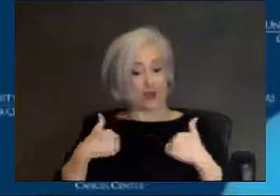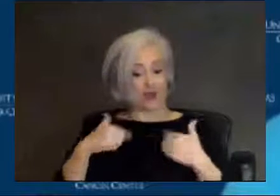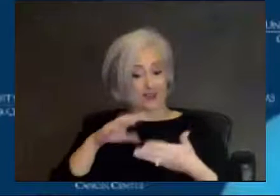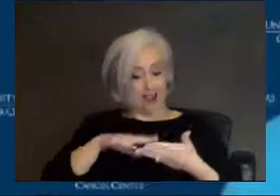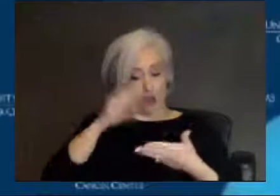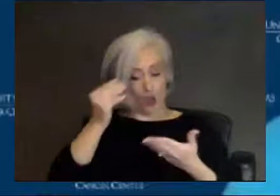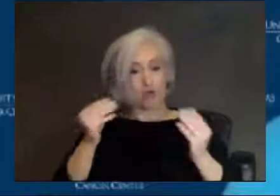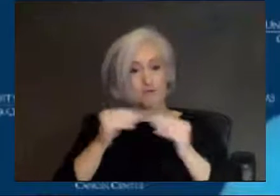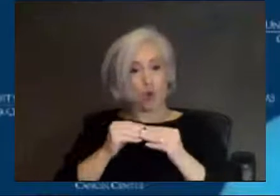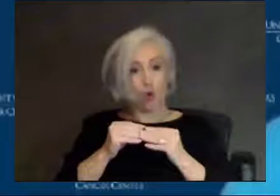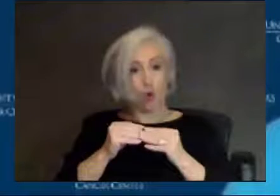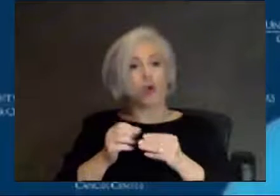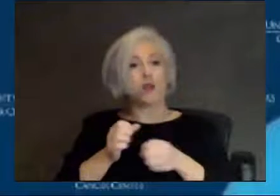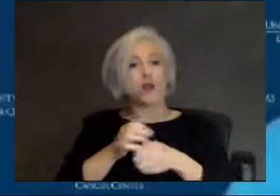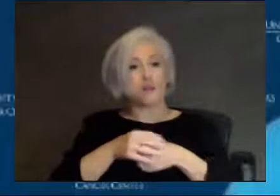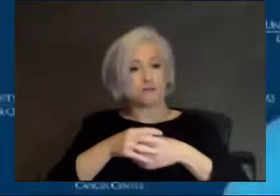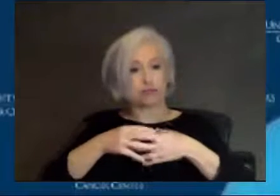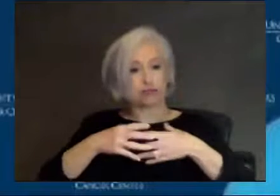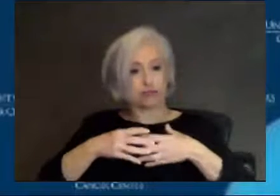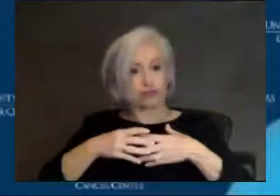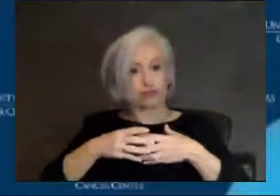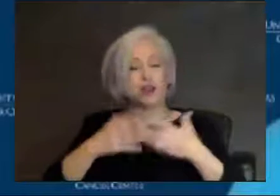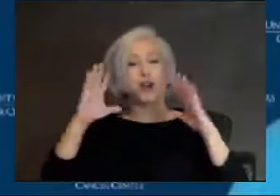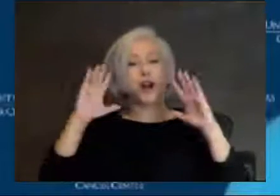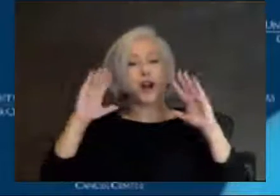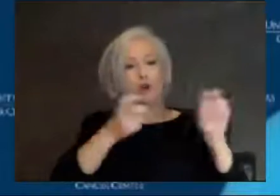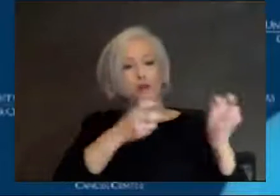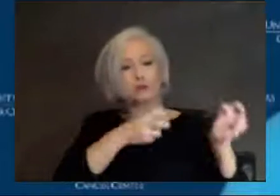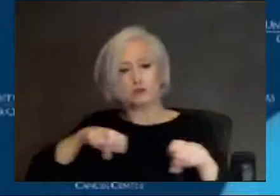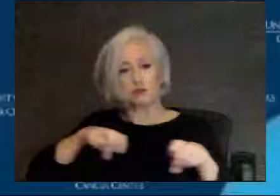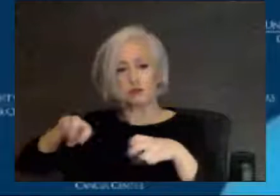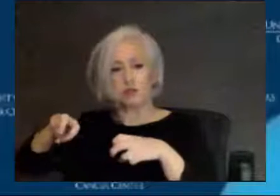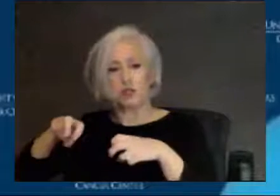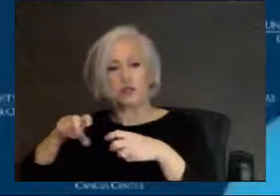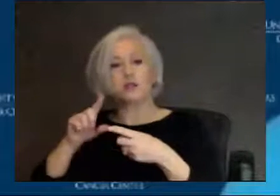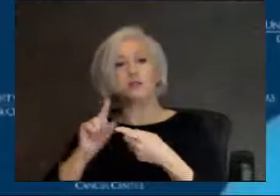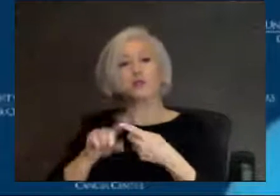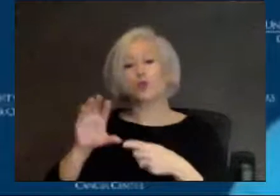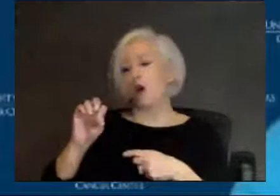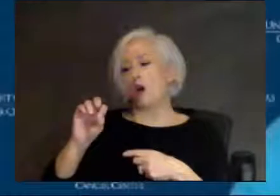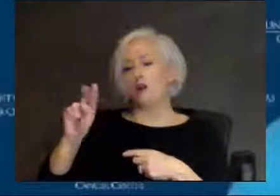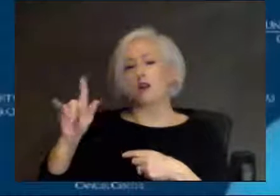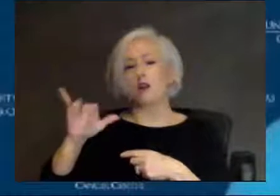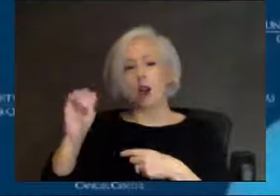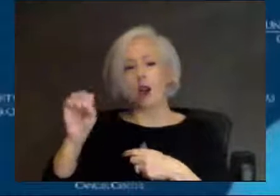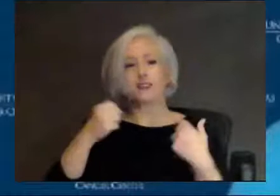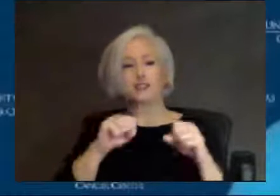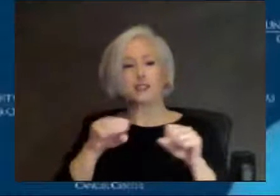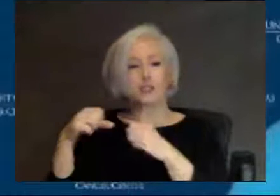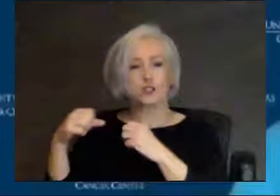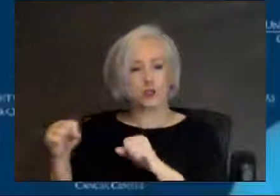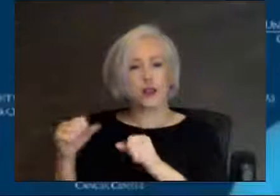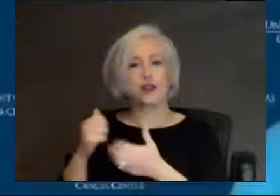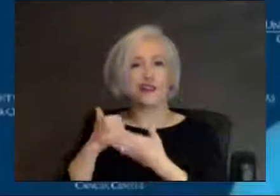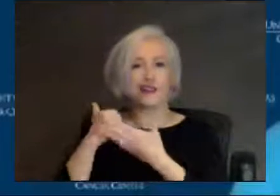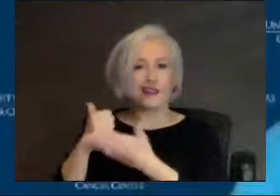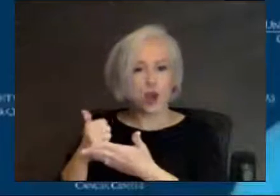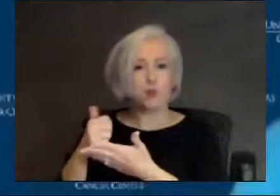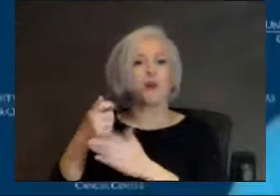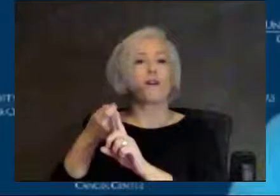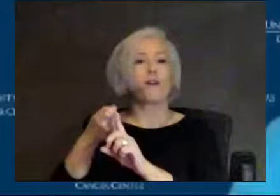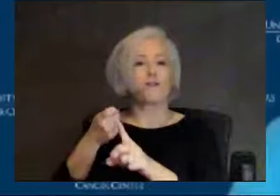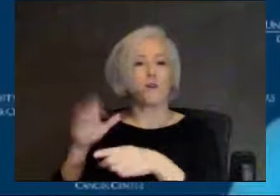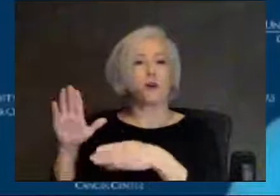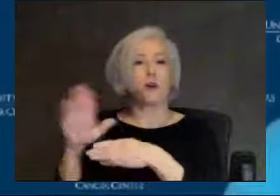strategy and oncology strategy, and trying to do the best I can from that angle, from the business